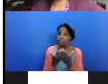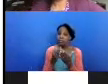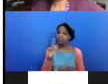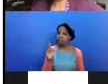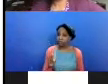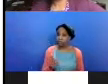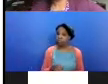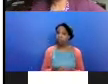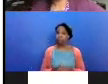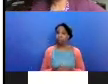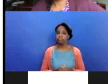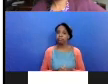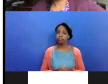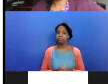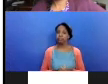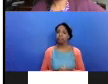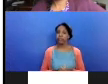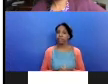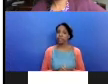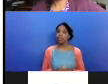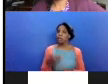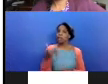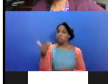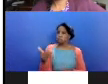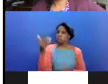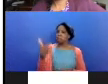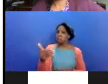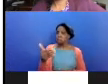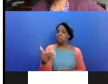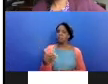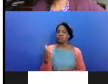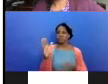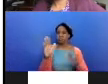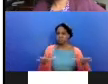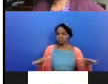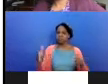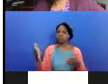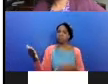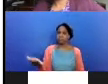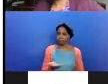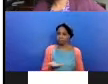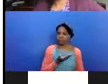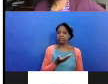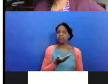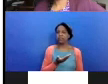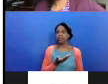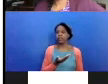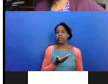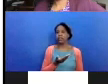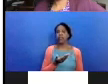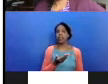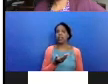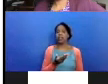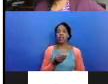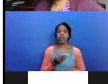periodically bring in kids. It's not per se counseling for children, like separate from their parents. It's really